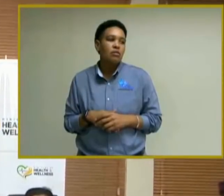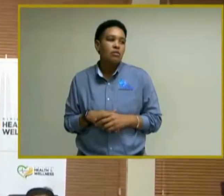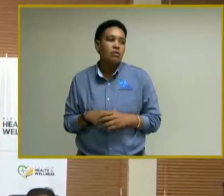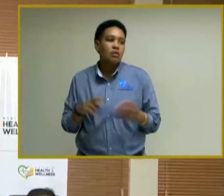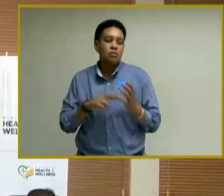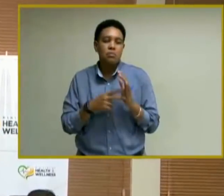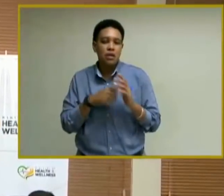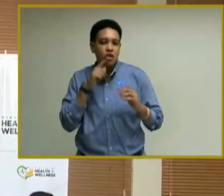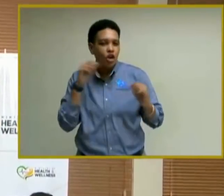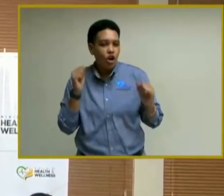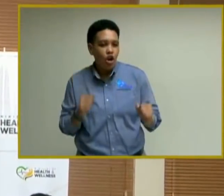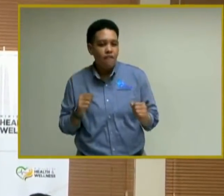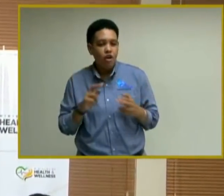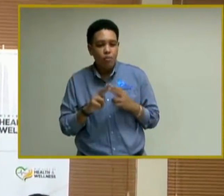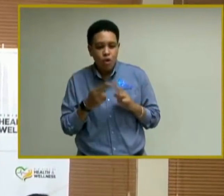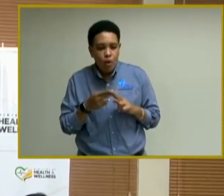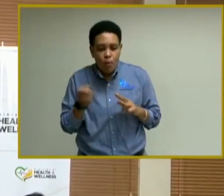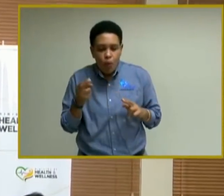Cases.